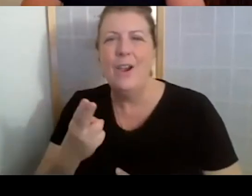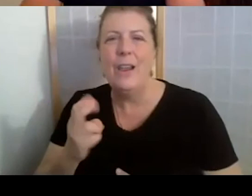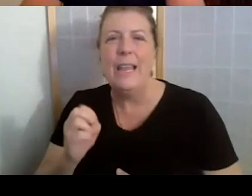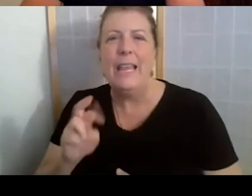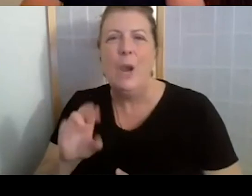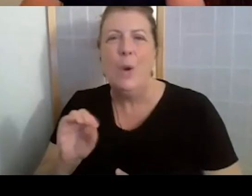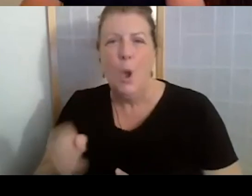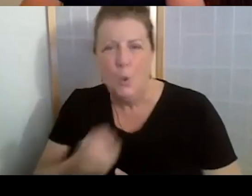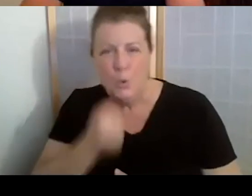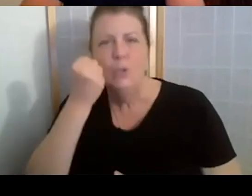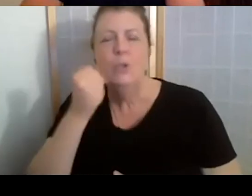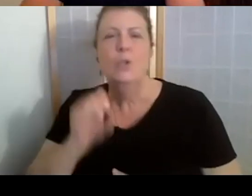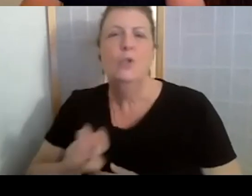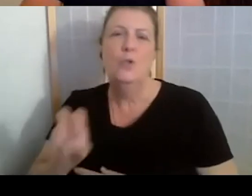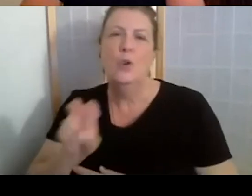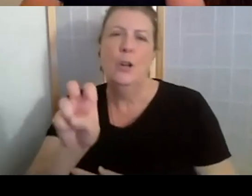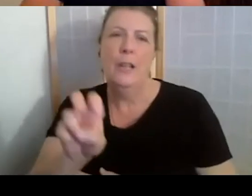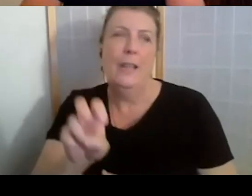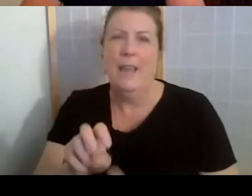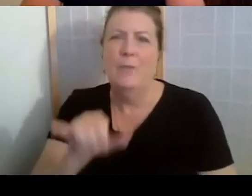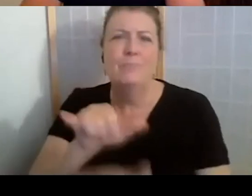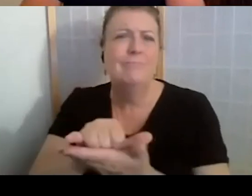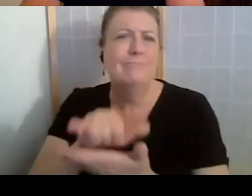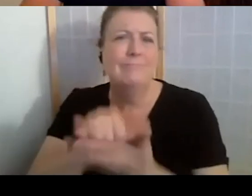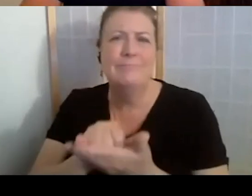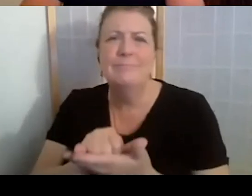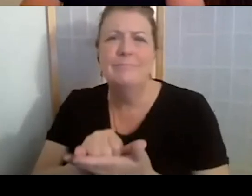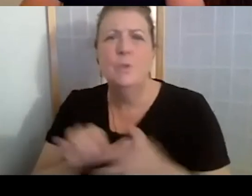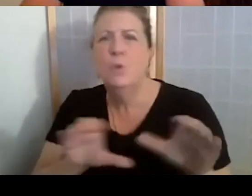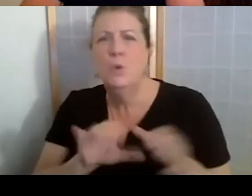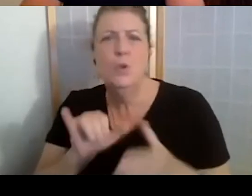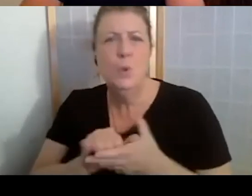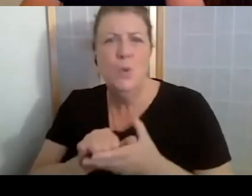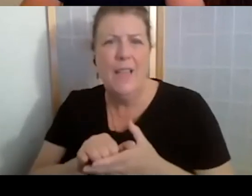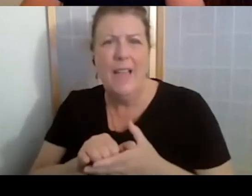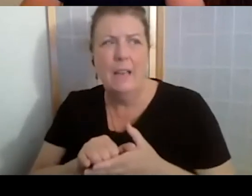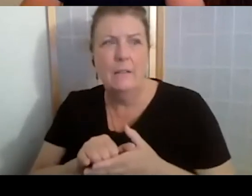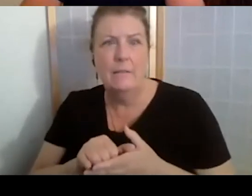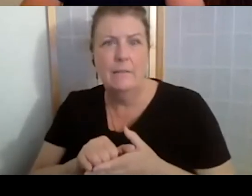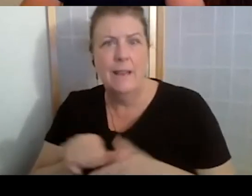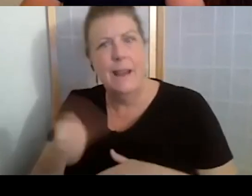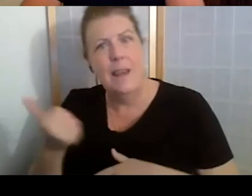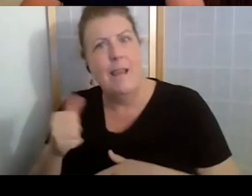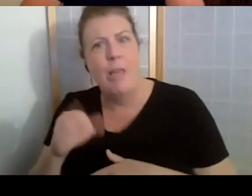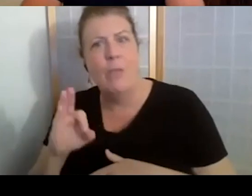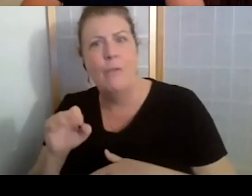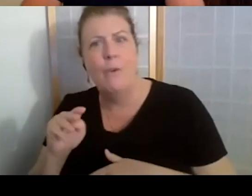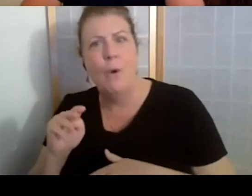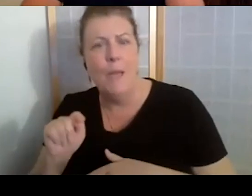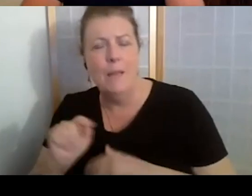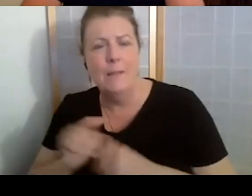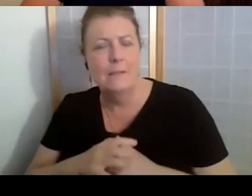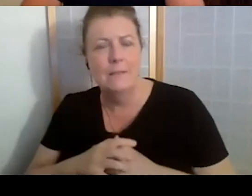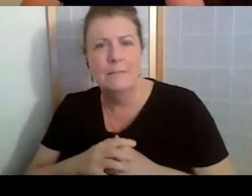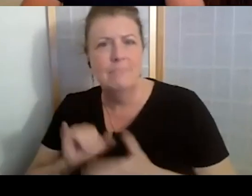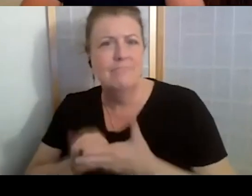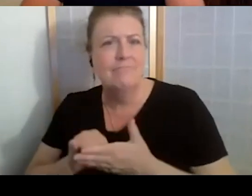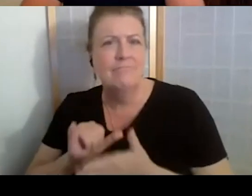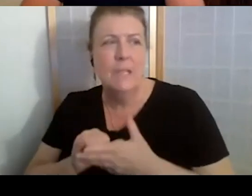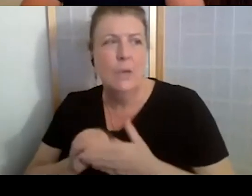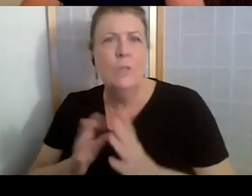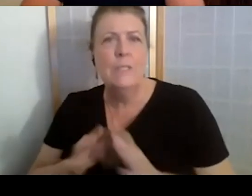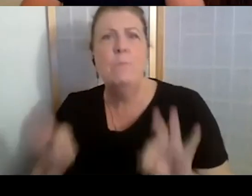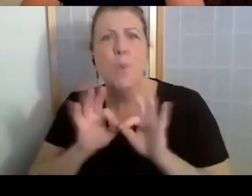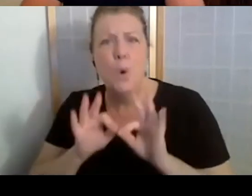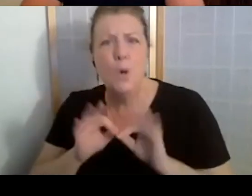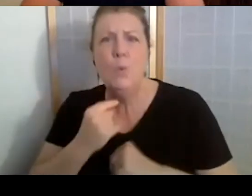in a, you know, obviously this story, because we're doing a decade, it wouldn't have worked in the same way. It was really important to tell it in one